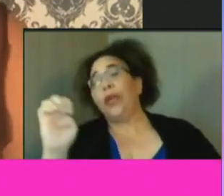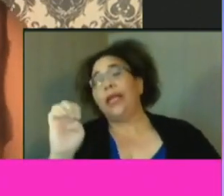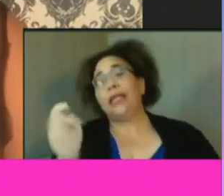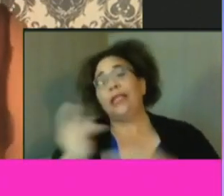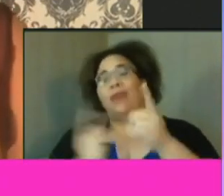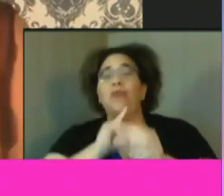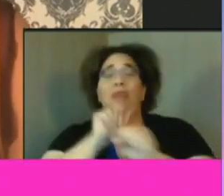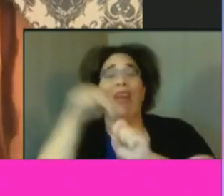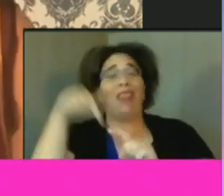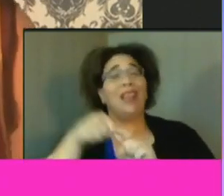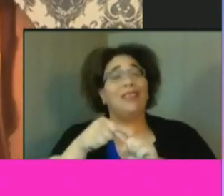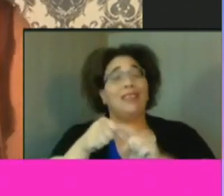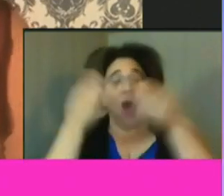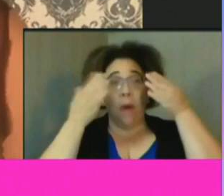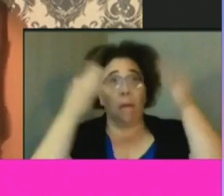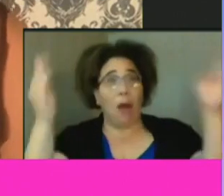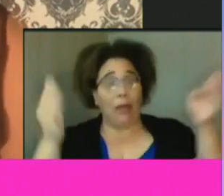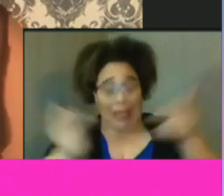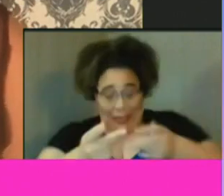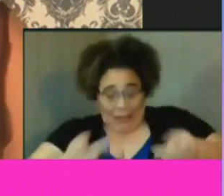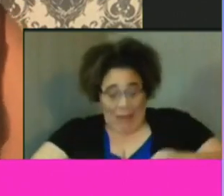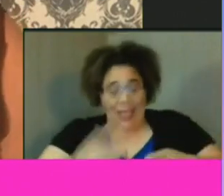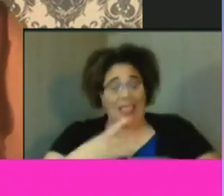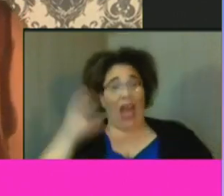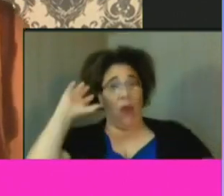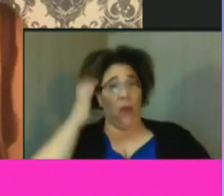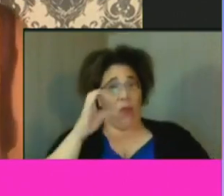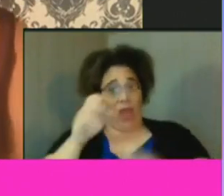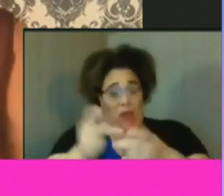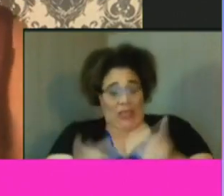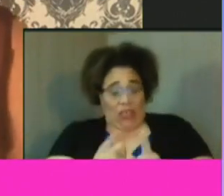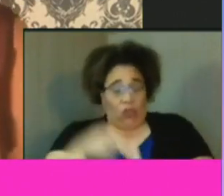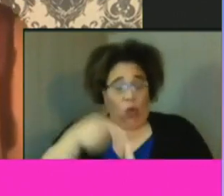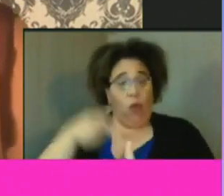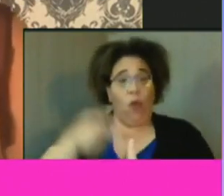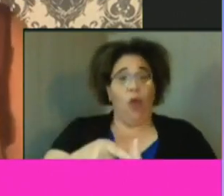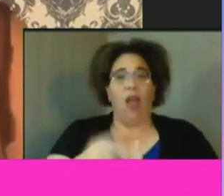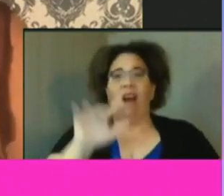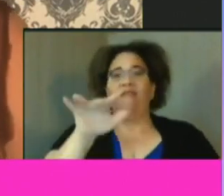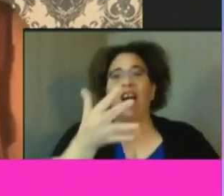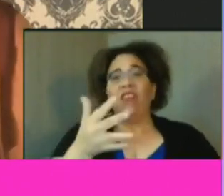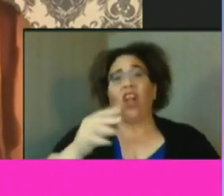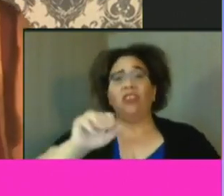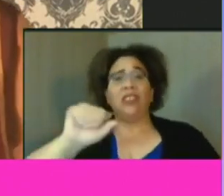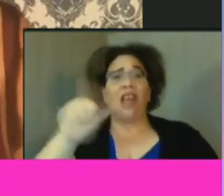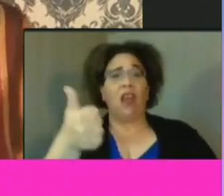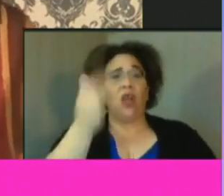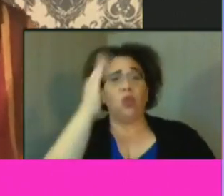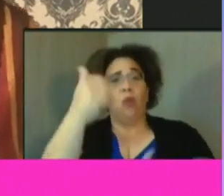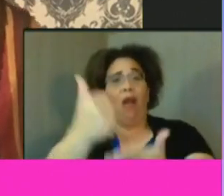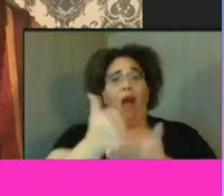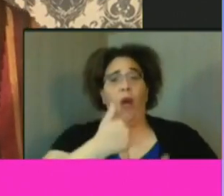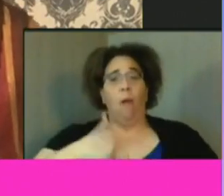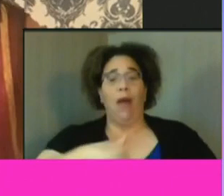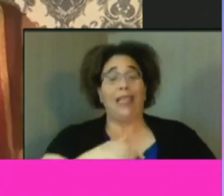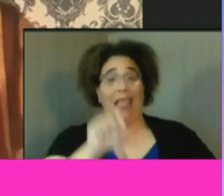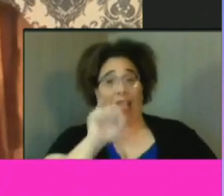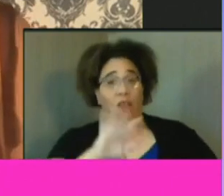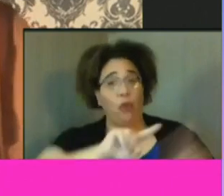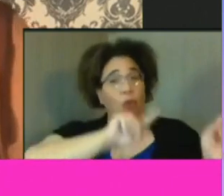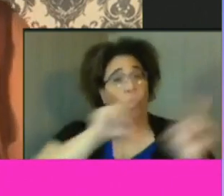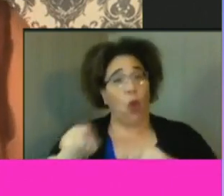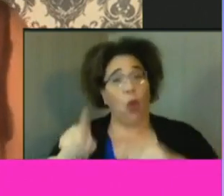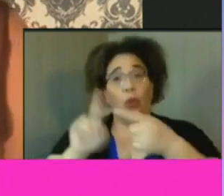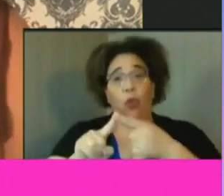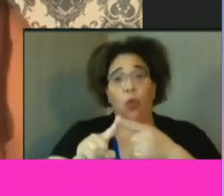radio station and public space that thrives off of people contributing. So $5, $10 will help. If you go into the timeline